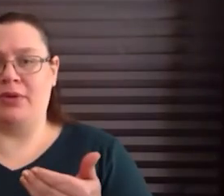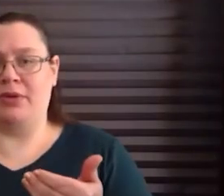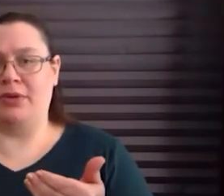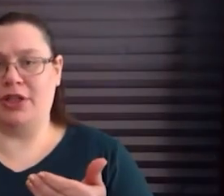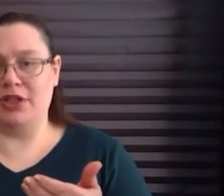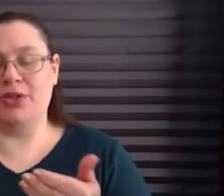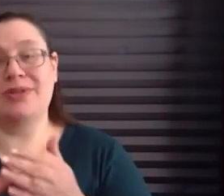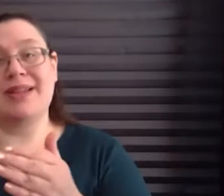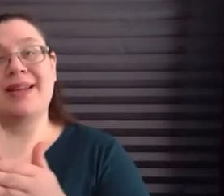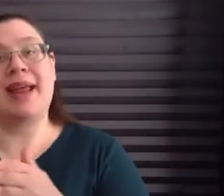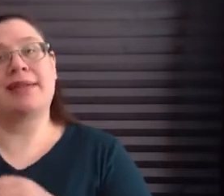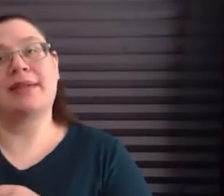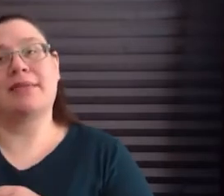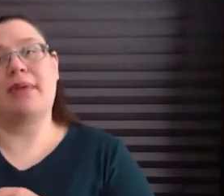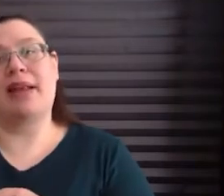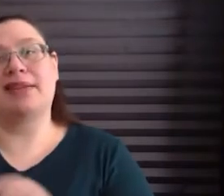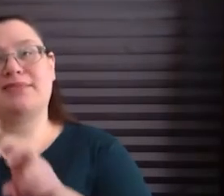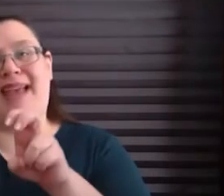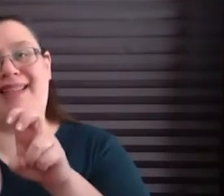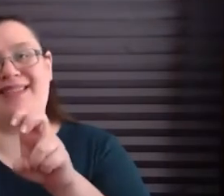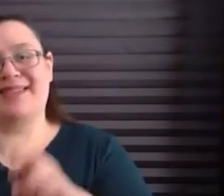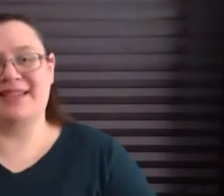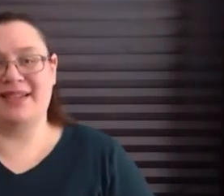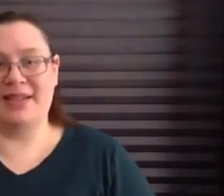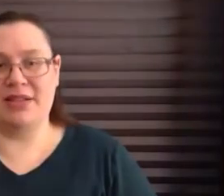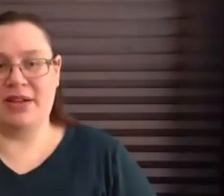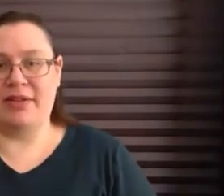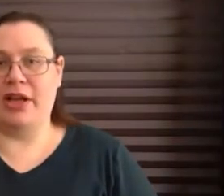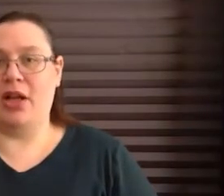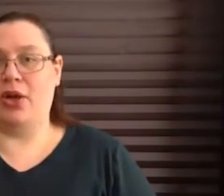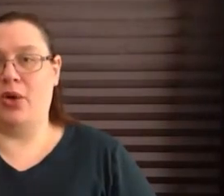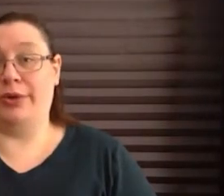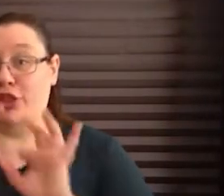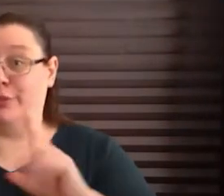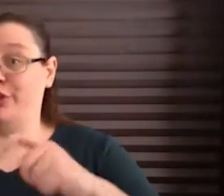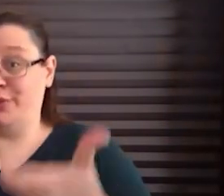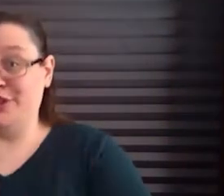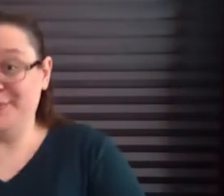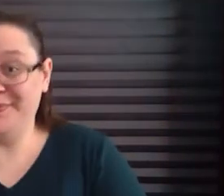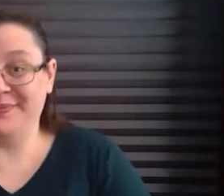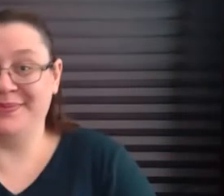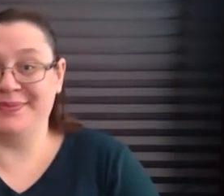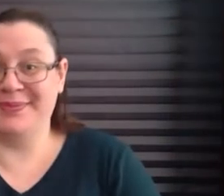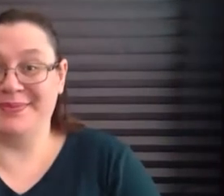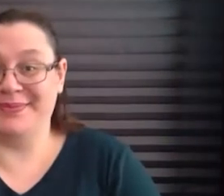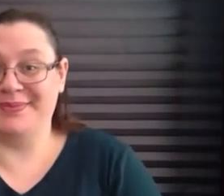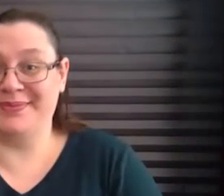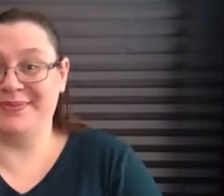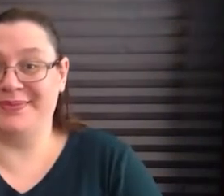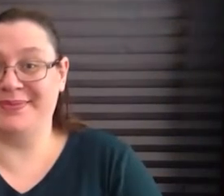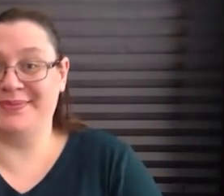our next panelist, Jeffrey Cole. David, delighted to be here. What a great